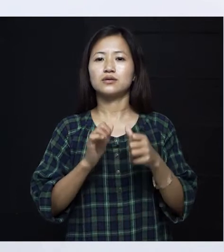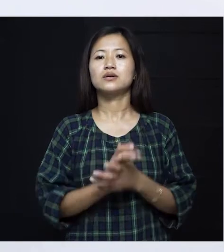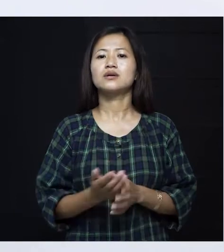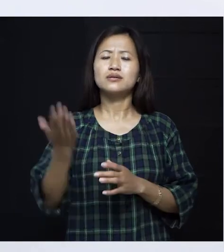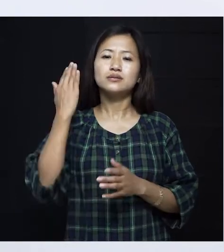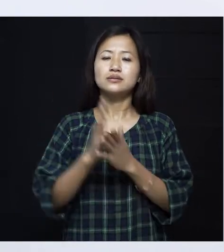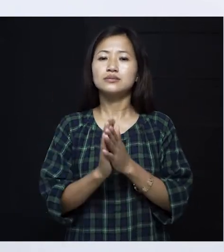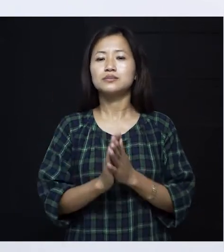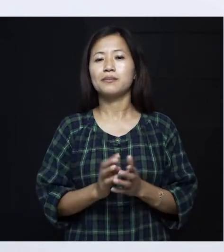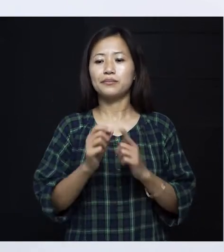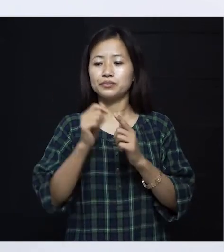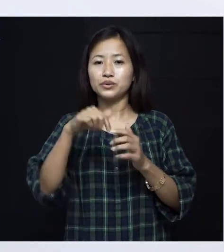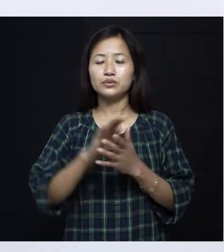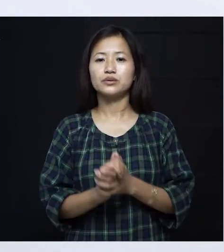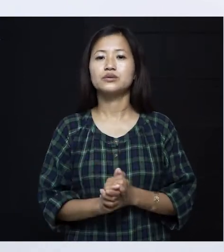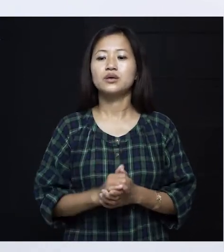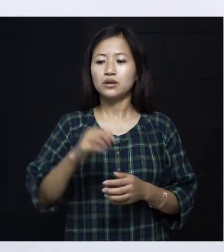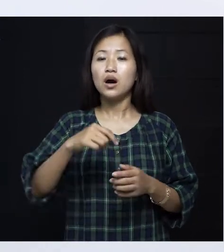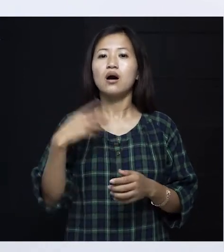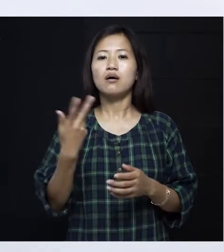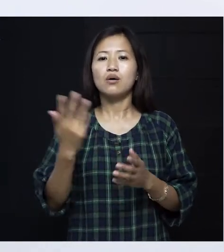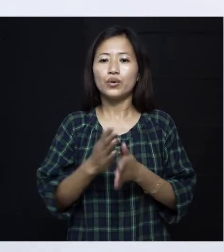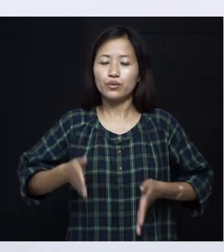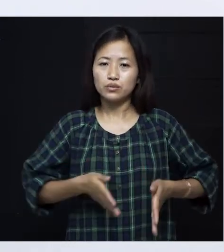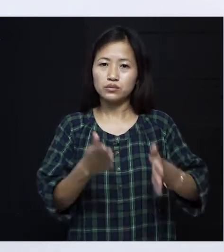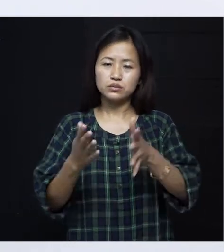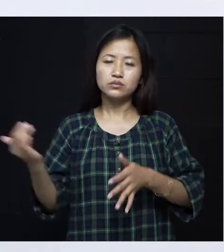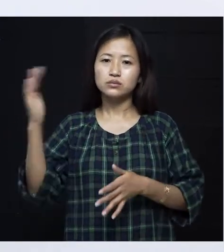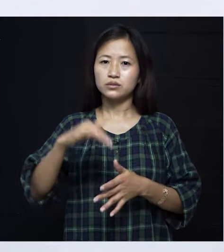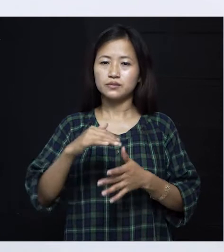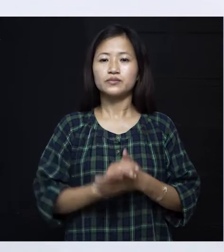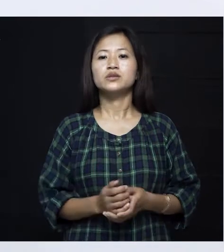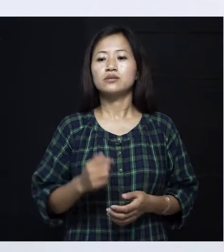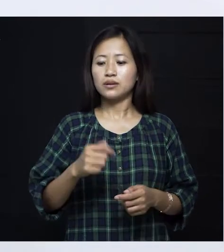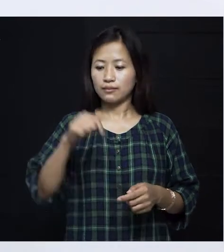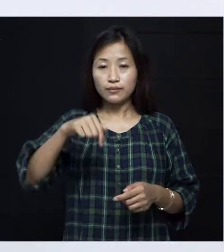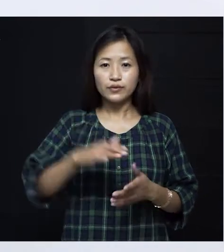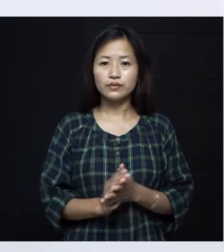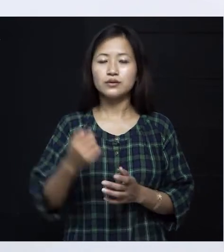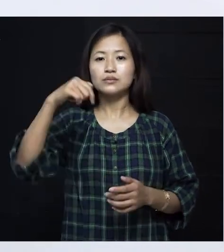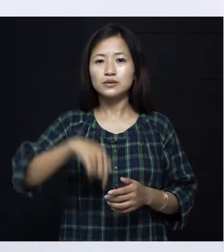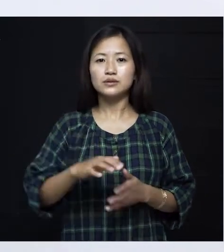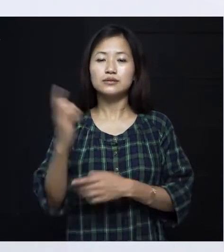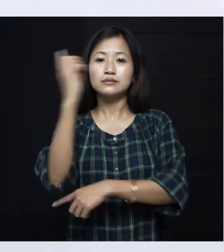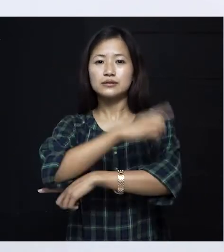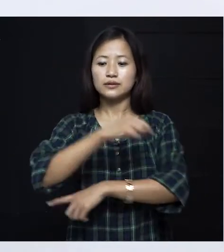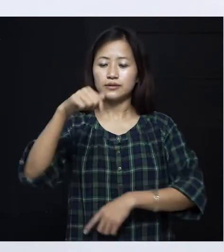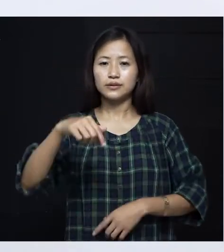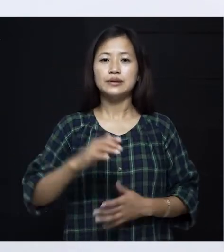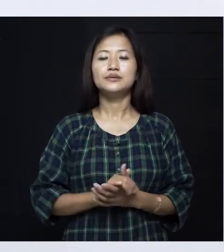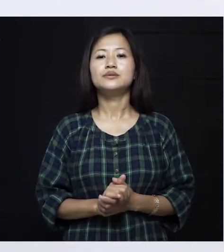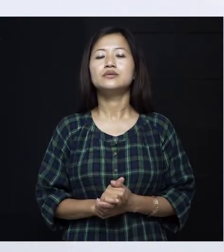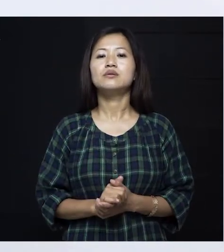period, we all know how roads came into being, isn't it? But then now in the present day, if you compare it to the present day now,